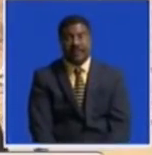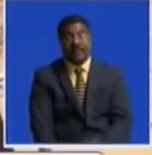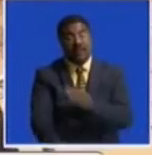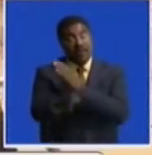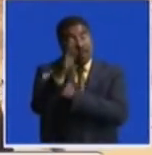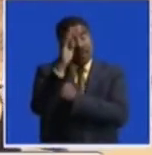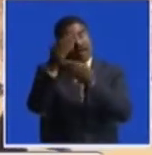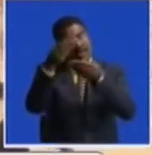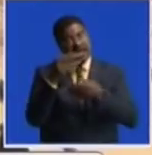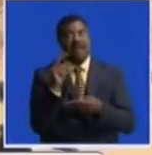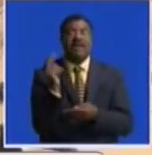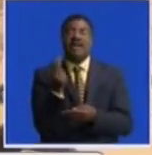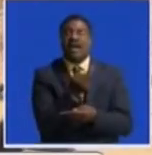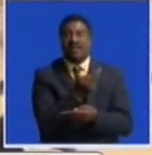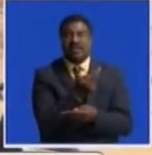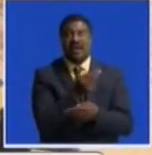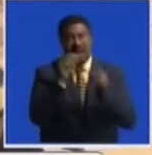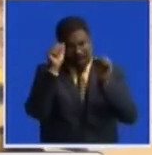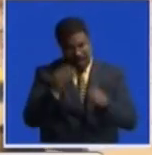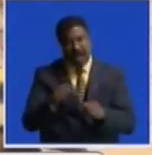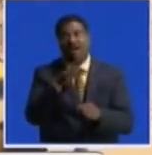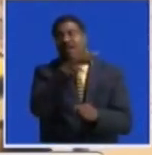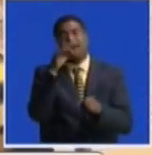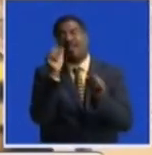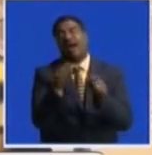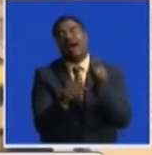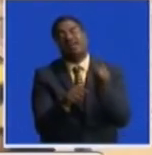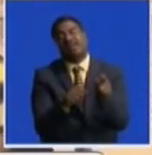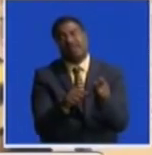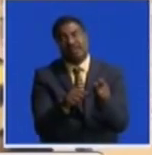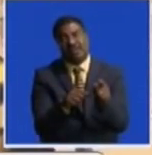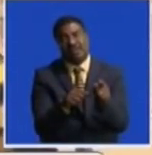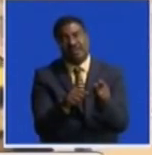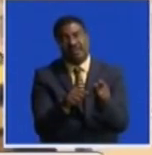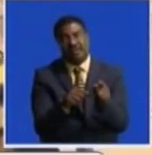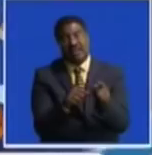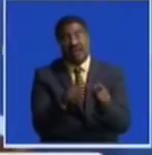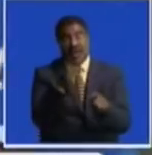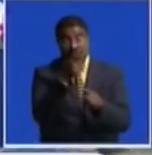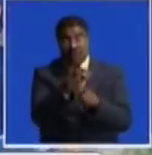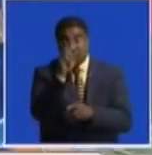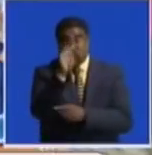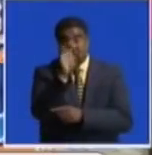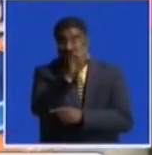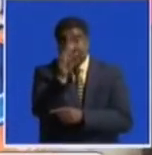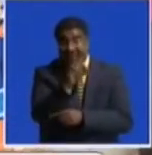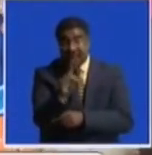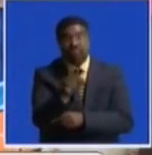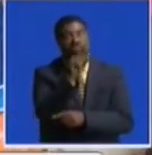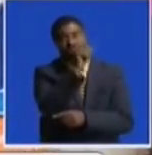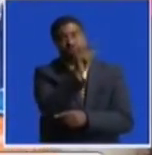This woman cannot hide her joy after receiving the farming implements from the United Church of Zambia